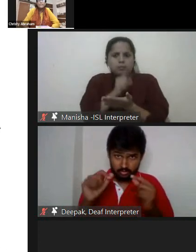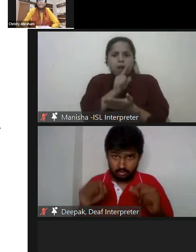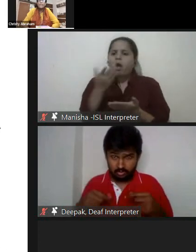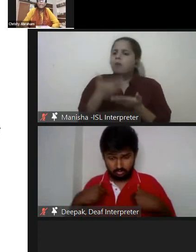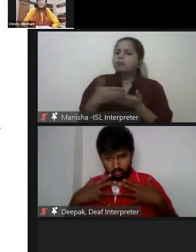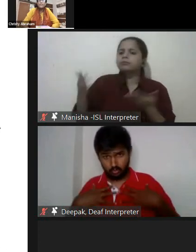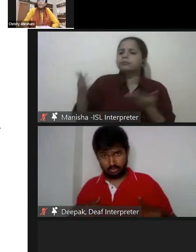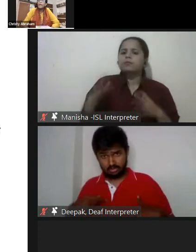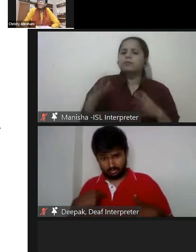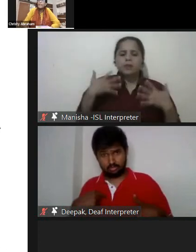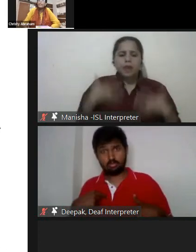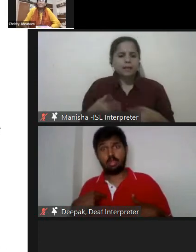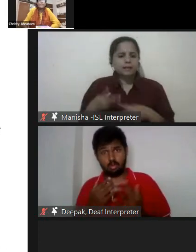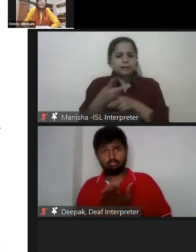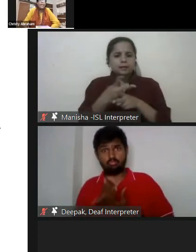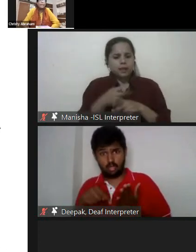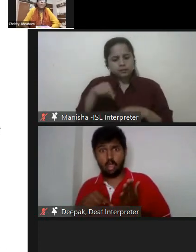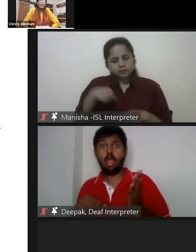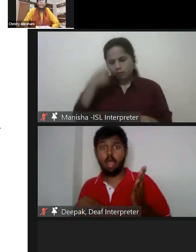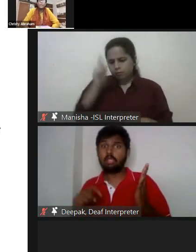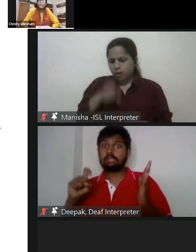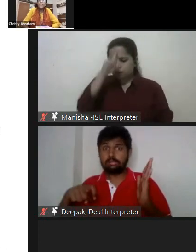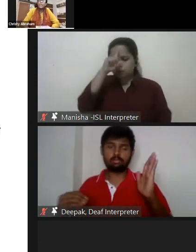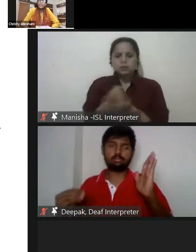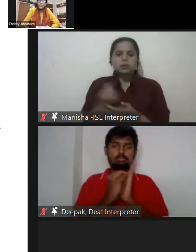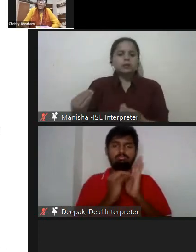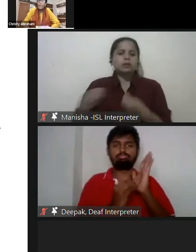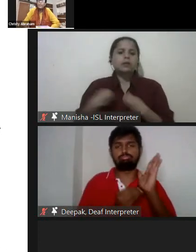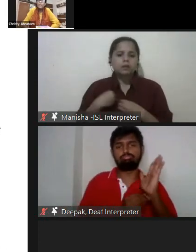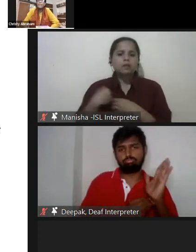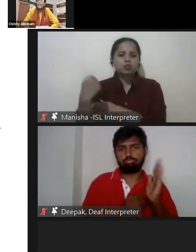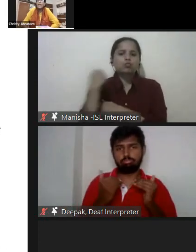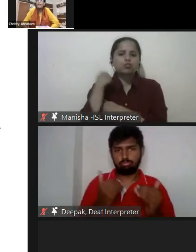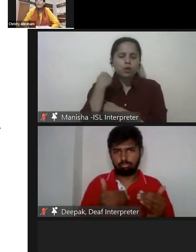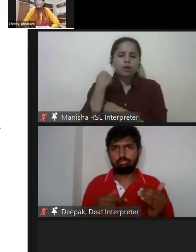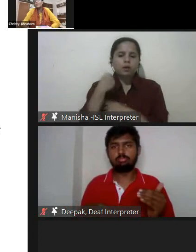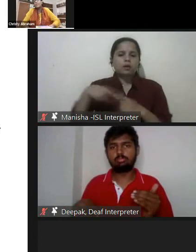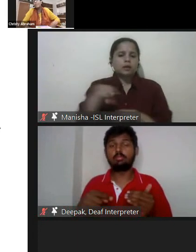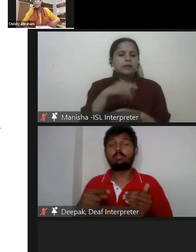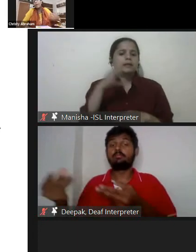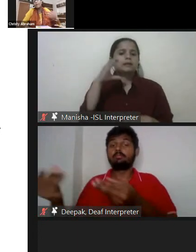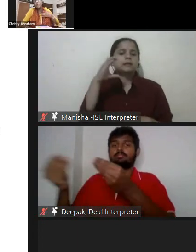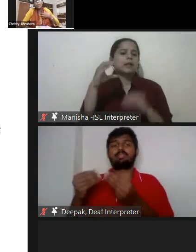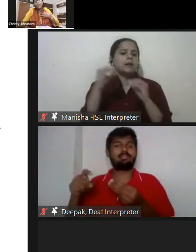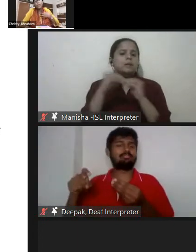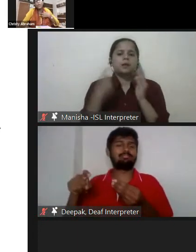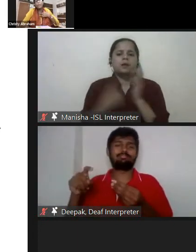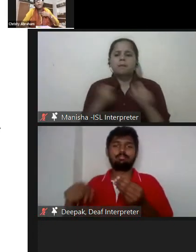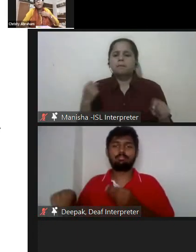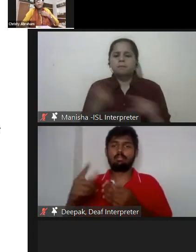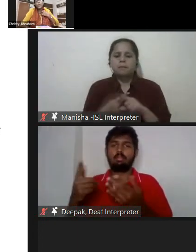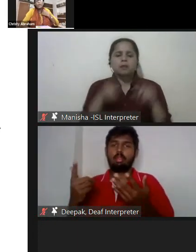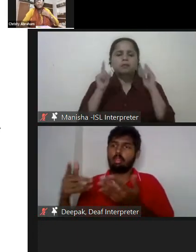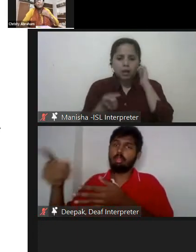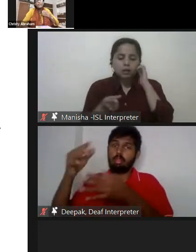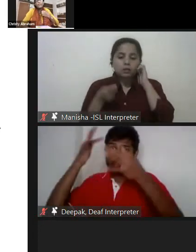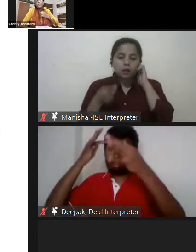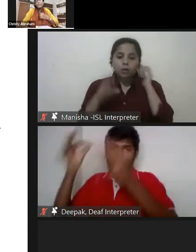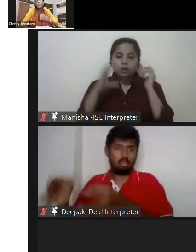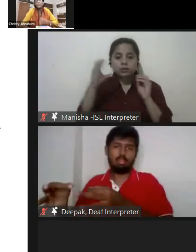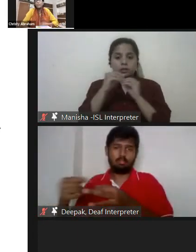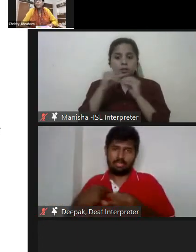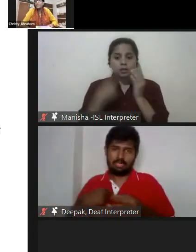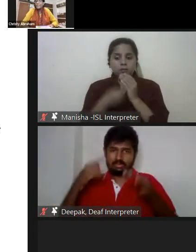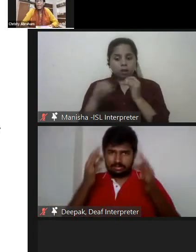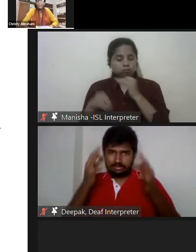all this will lead to inequitable health outcomes. It should build on CDR. CDR has now evolved not only just as